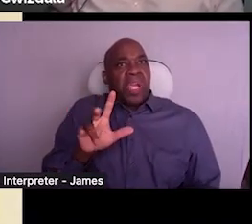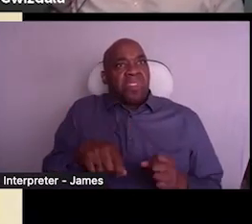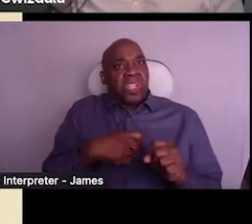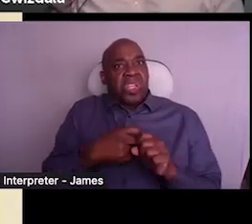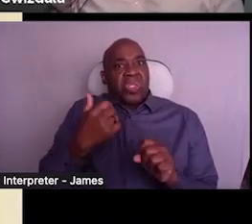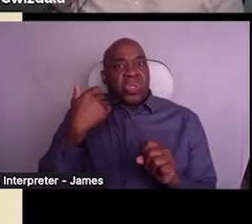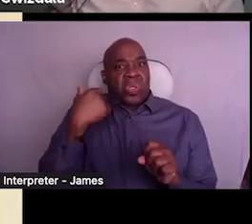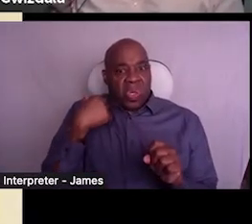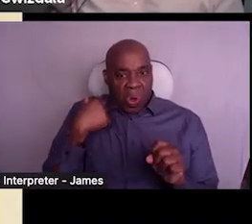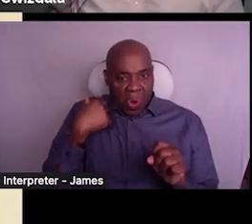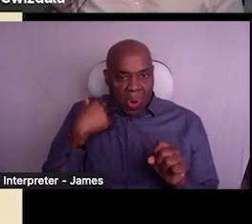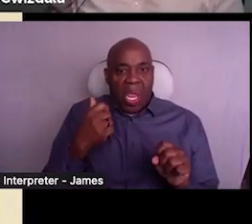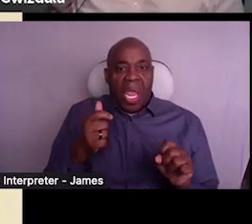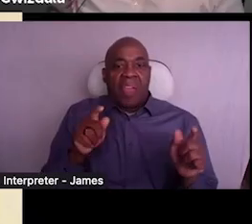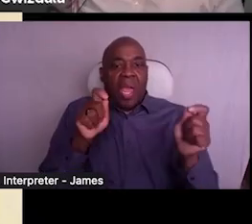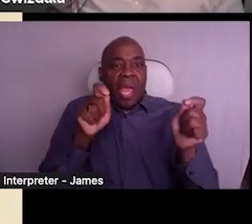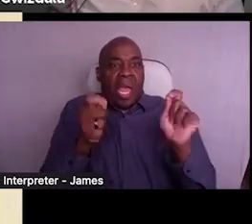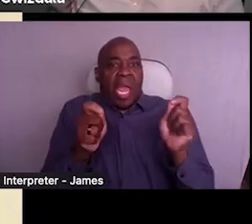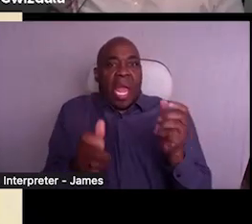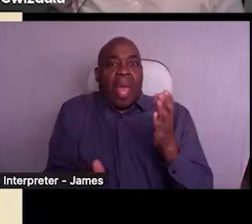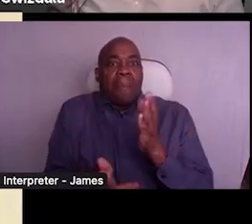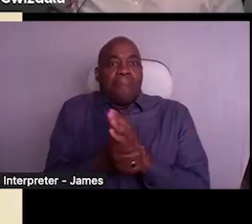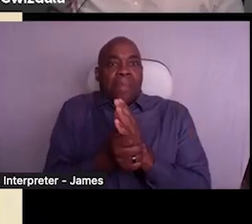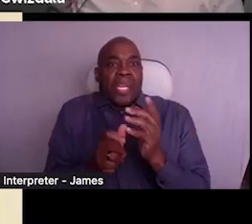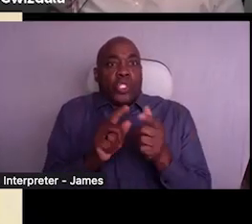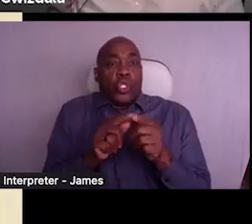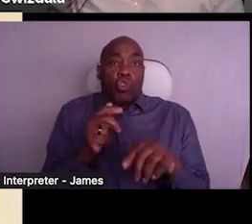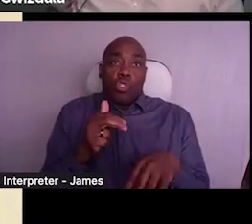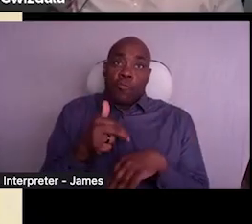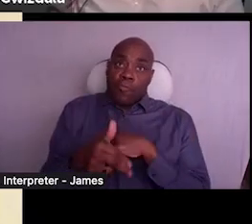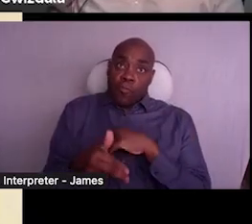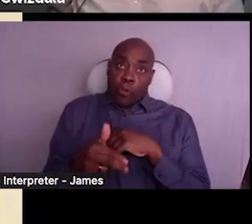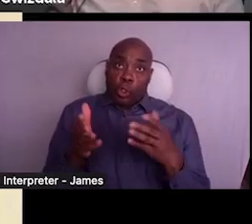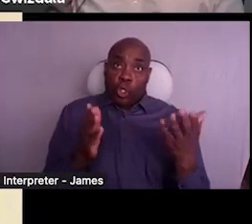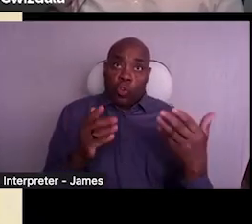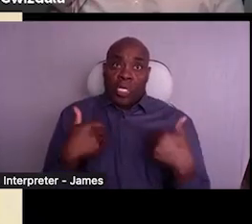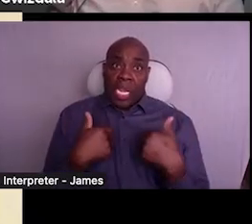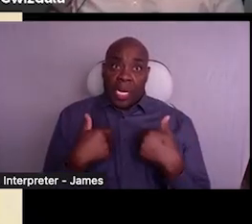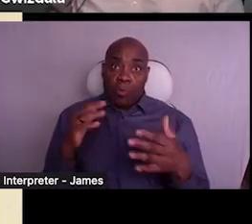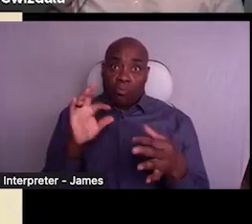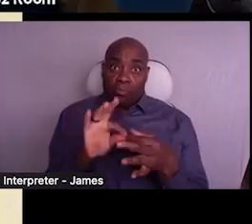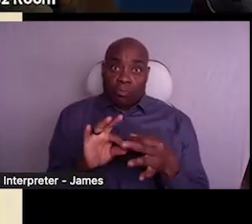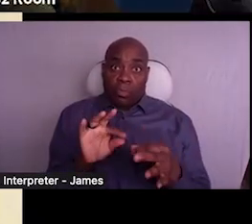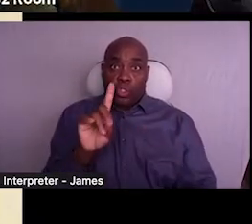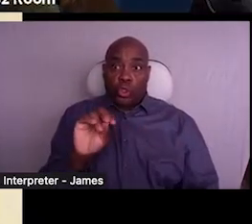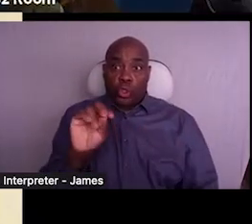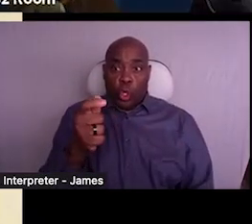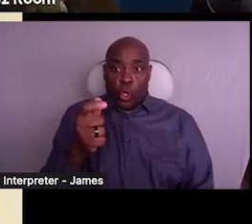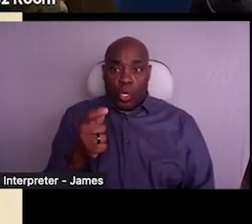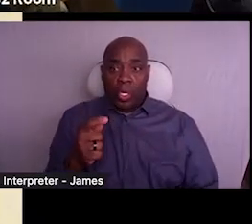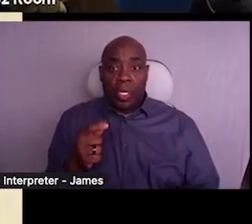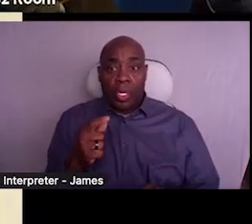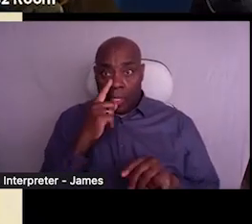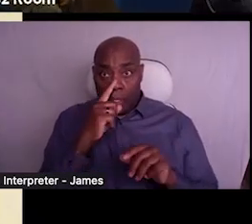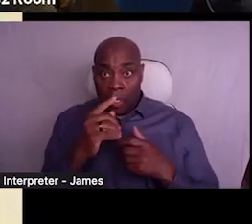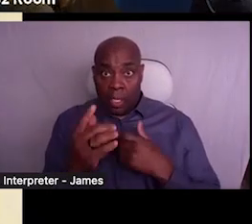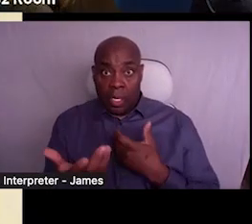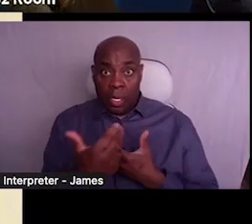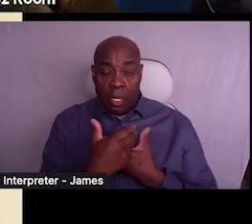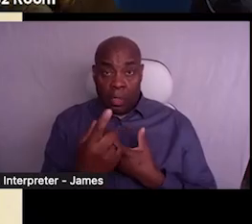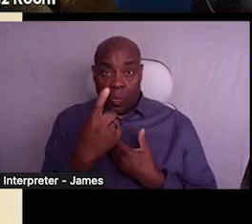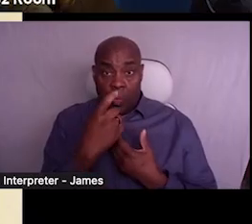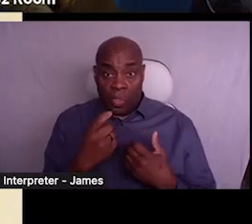point that they refer now only to dogs. So it's May I any ask dog. a question? Yes,